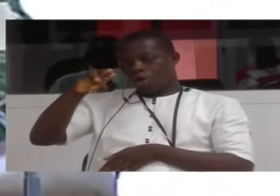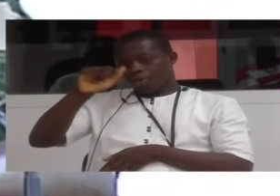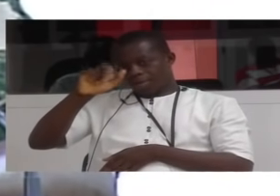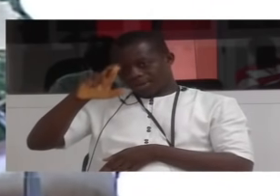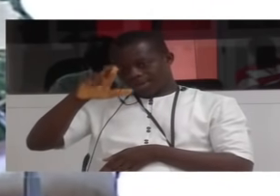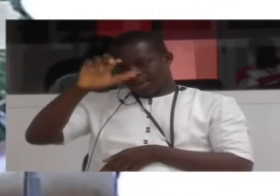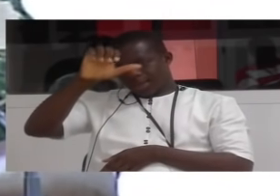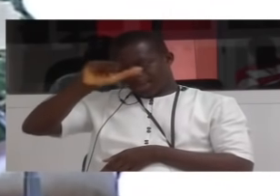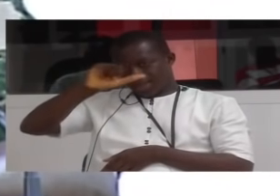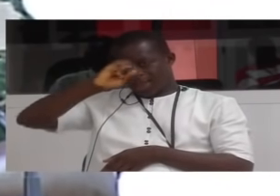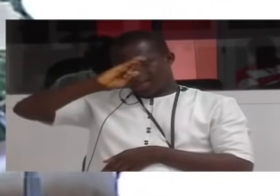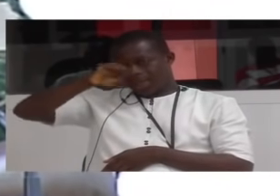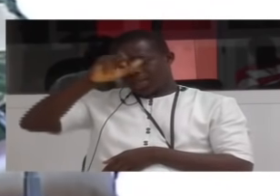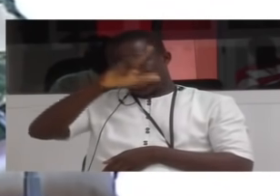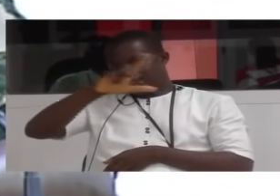I myself, Omar A. Jallow.